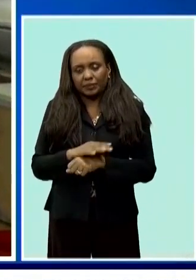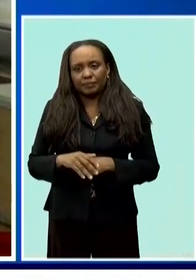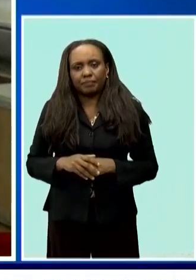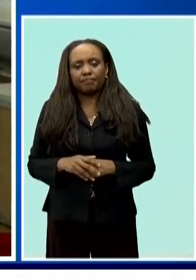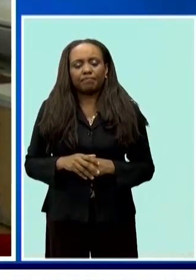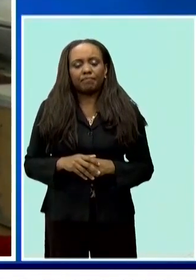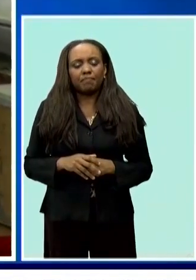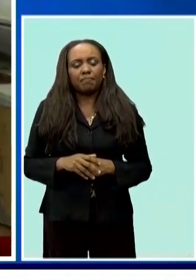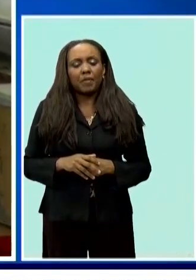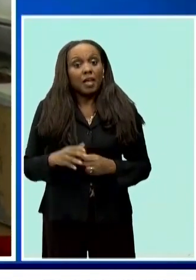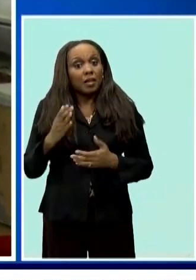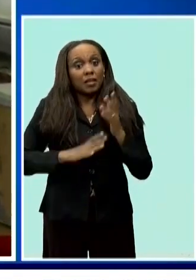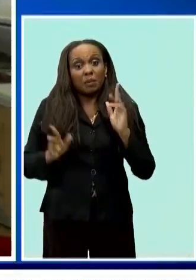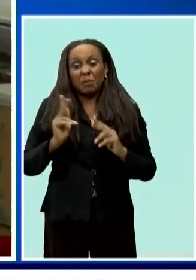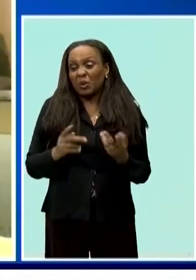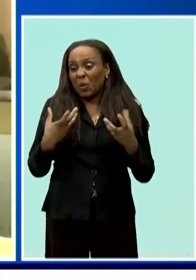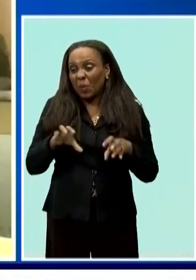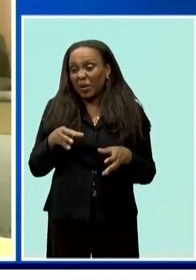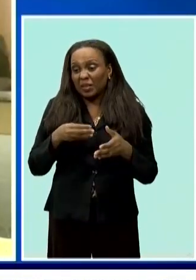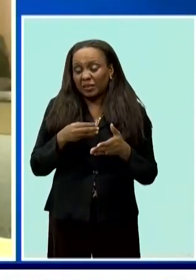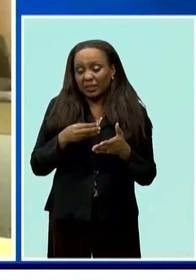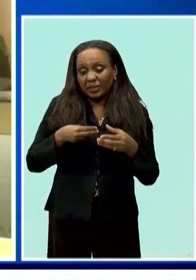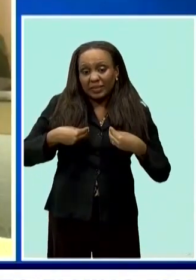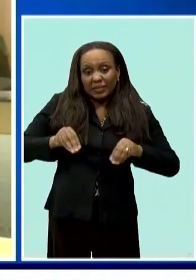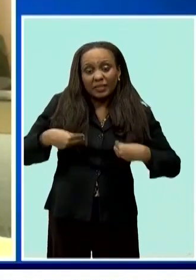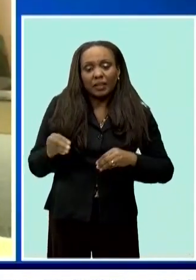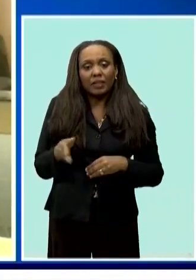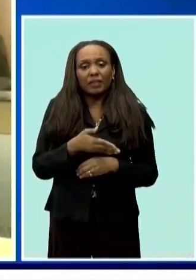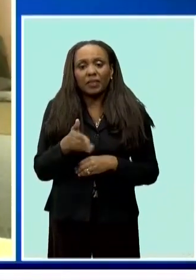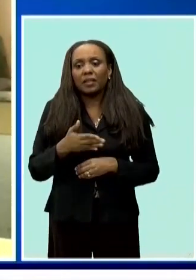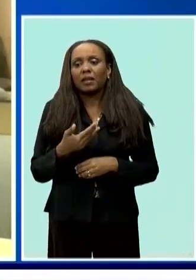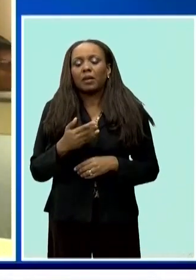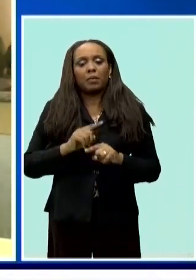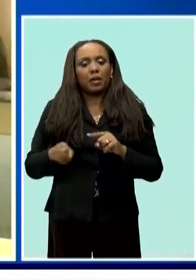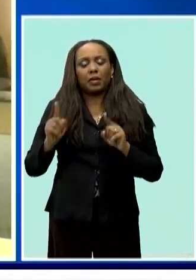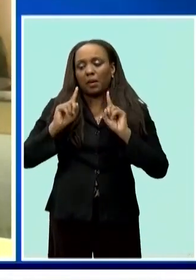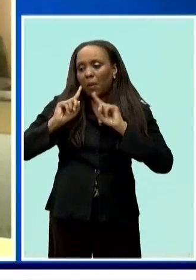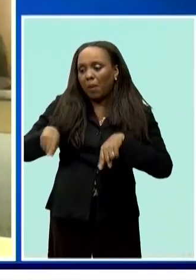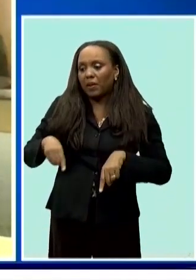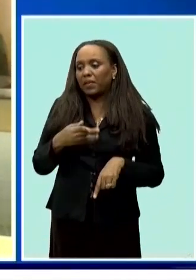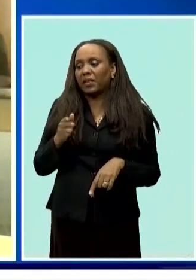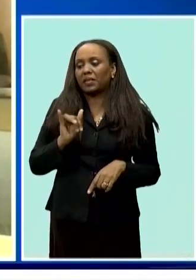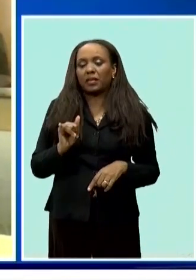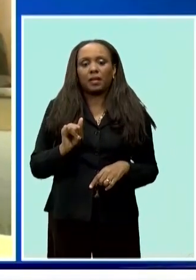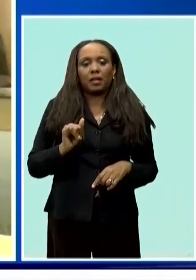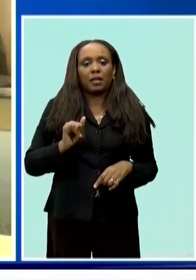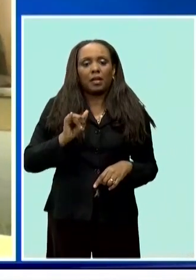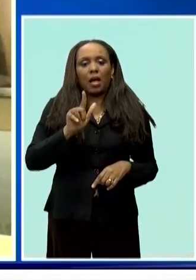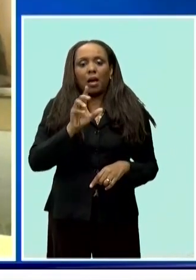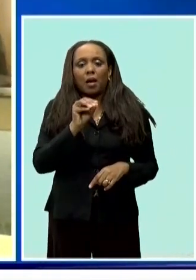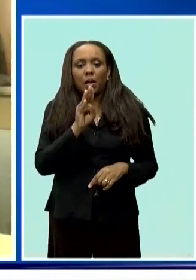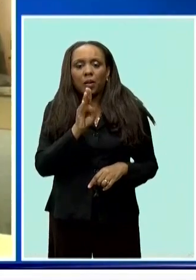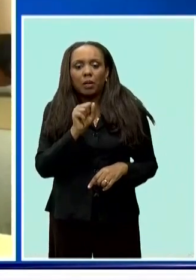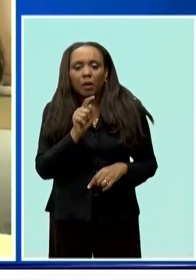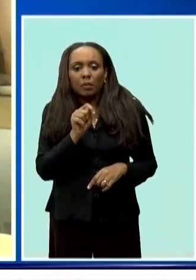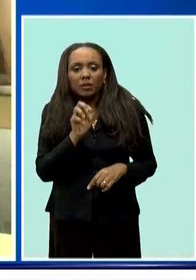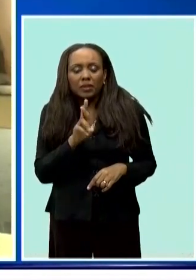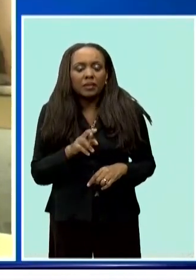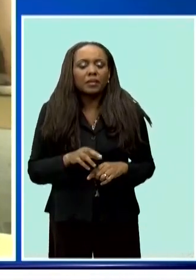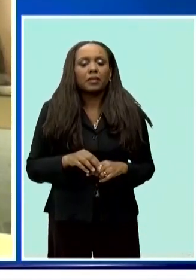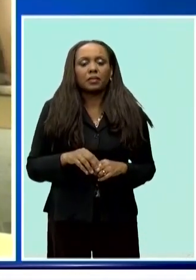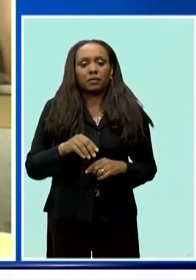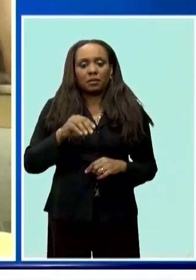buy. Kind of whole money is. With the scarcity of flying fish, some will be adding different types of seafood to their plates.